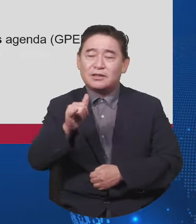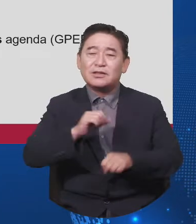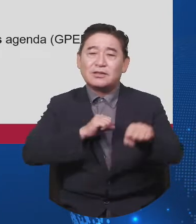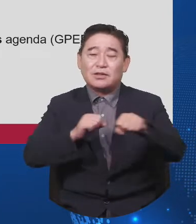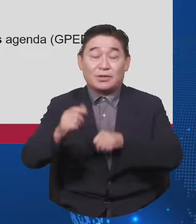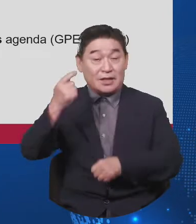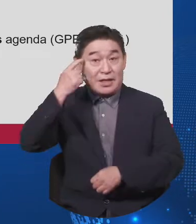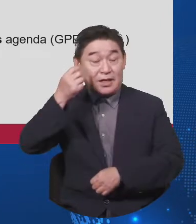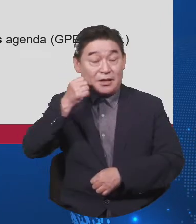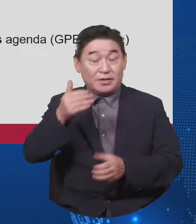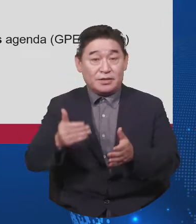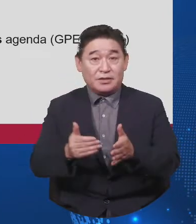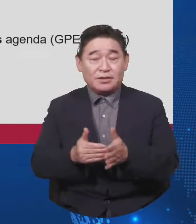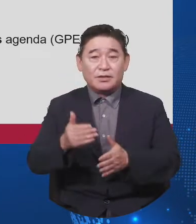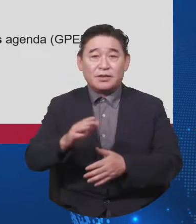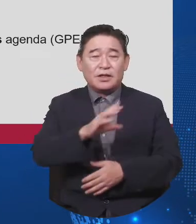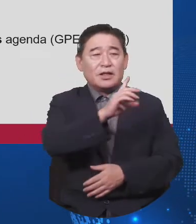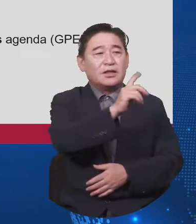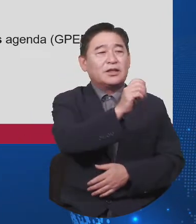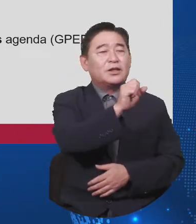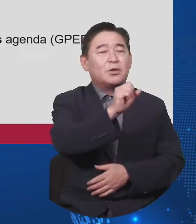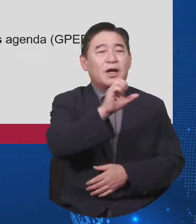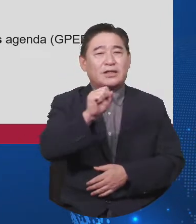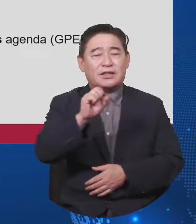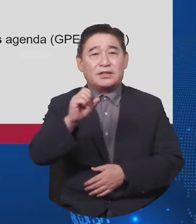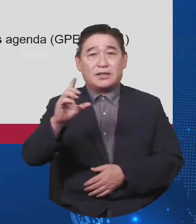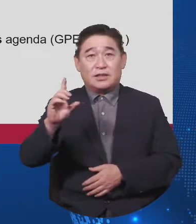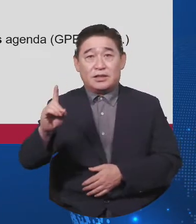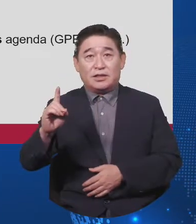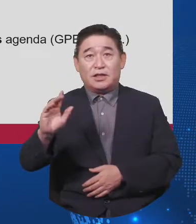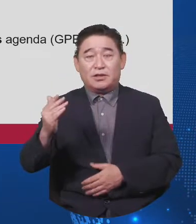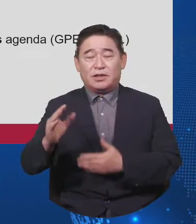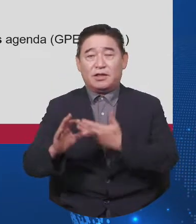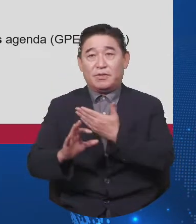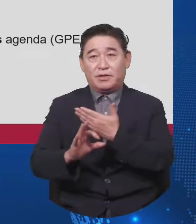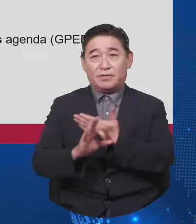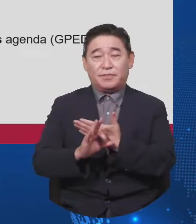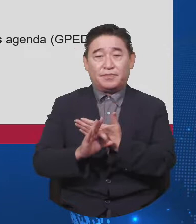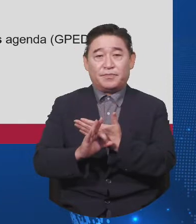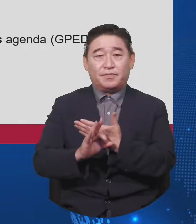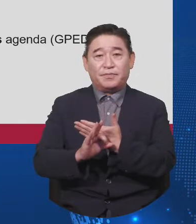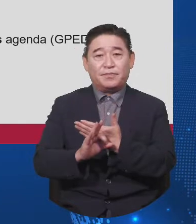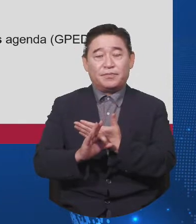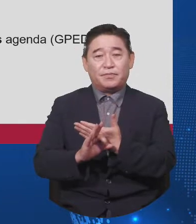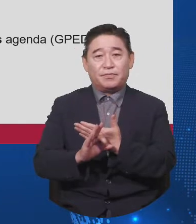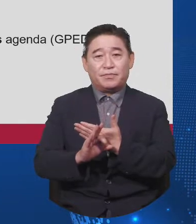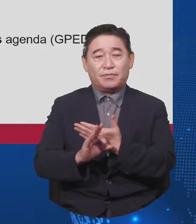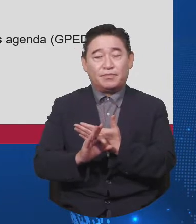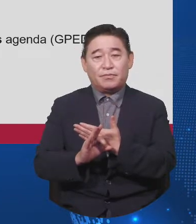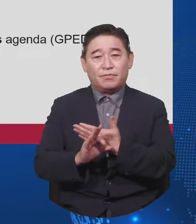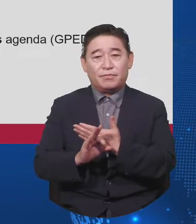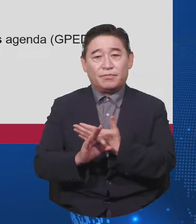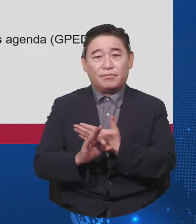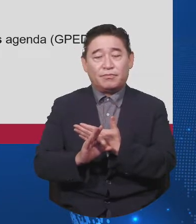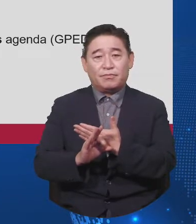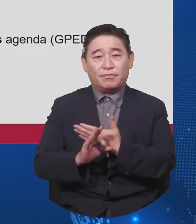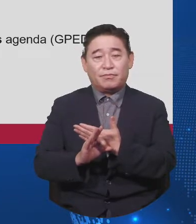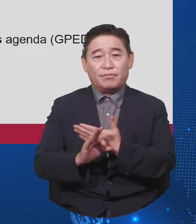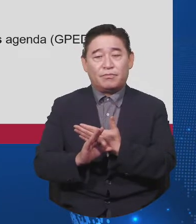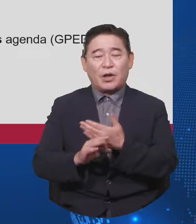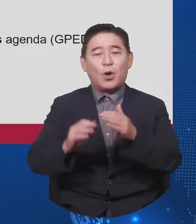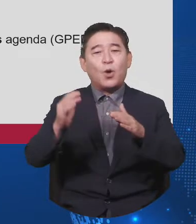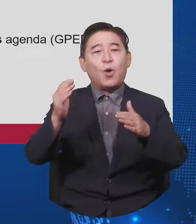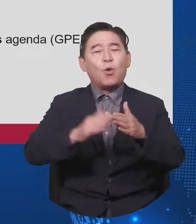could include some additional aspects like other contributions to global public goods,